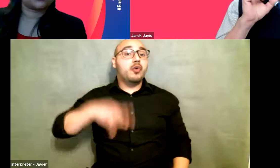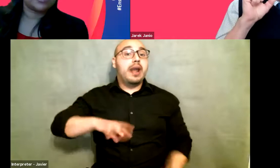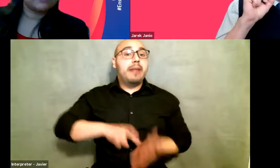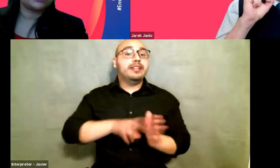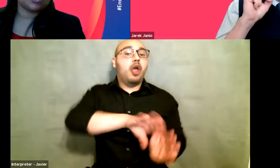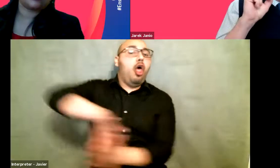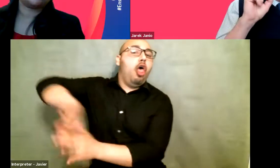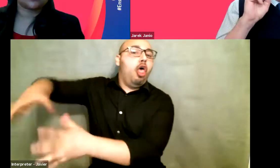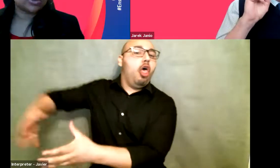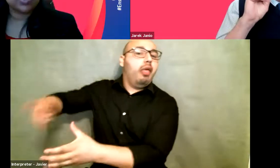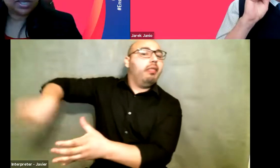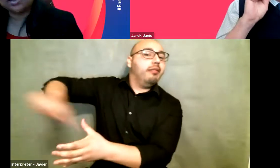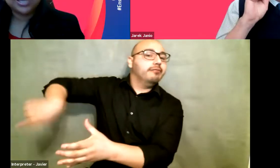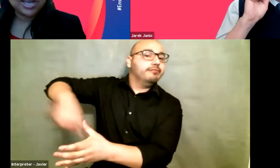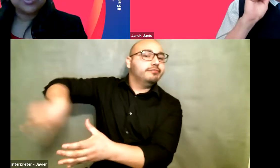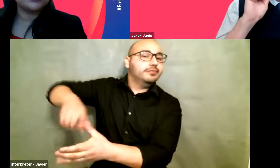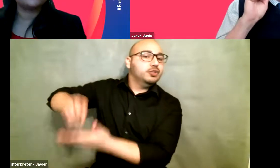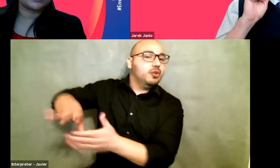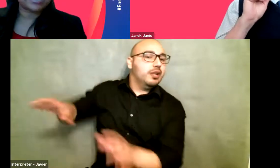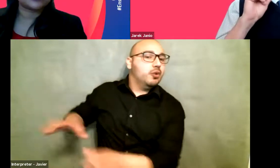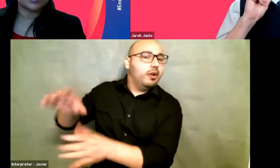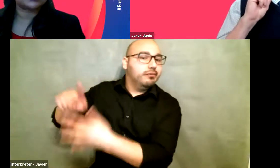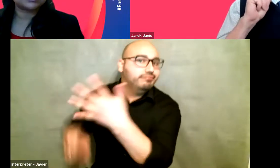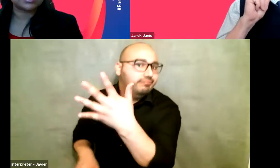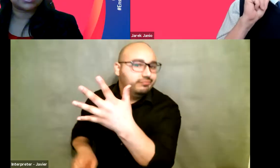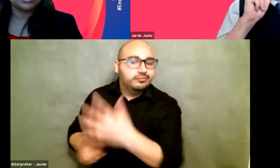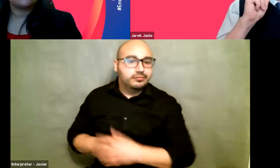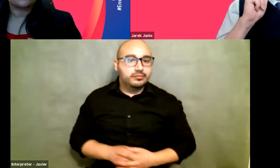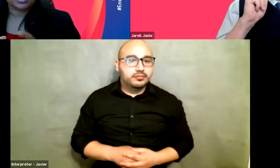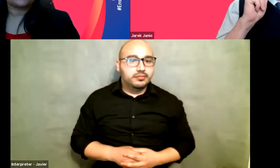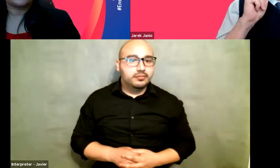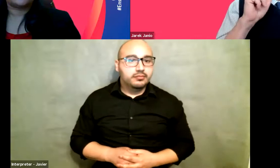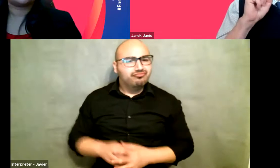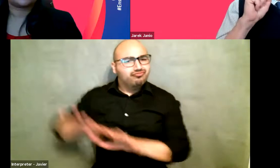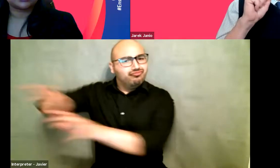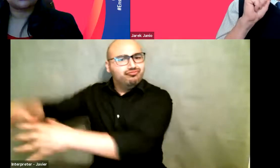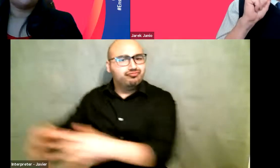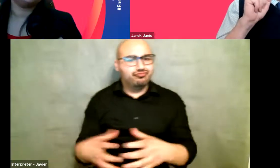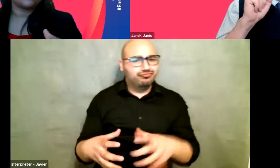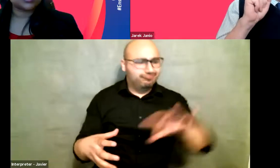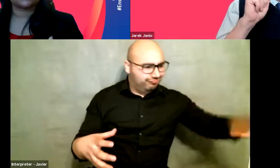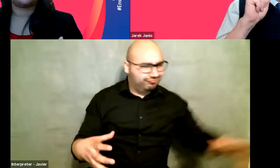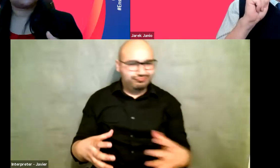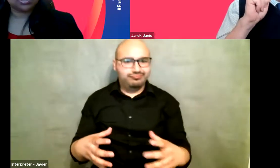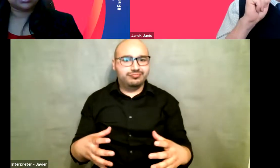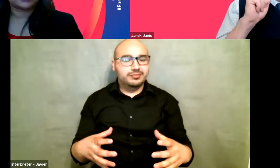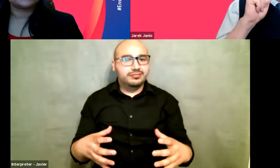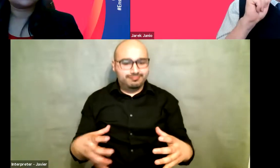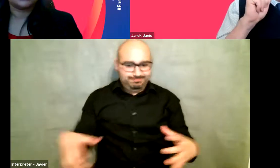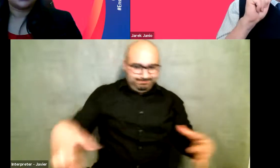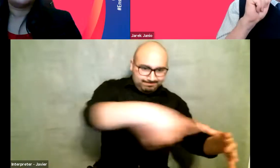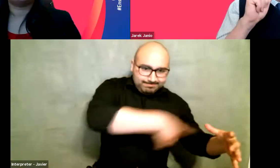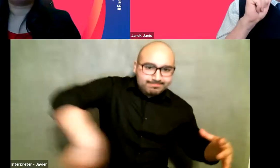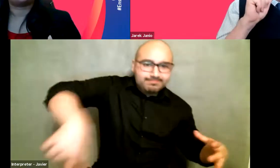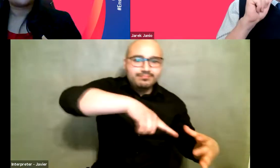that's for these students who are doing X, Y, and Z, right? How do we understand all of our students, our